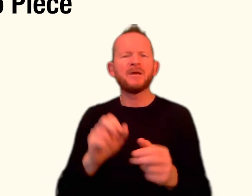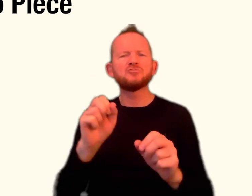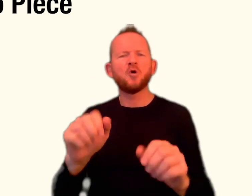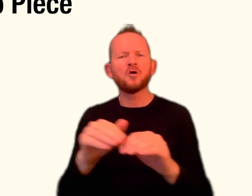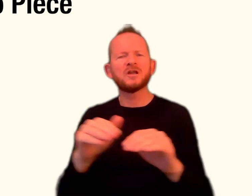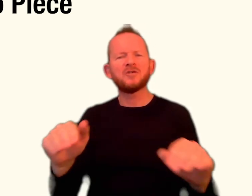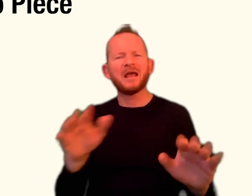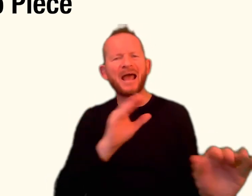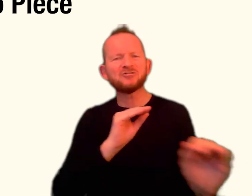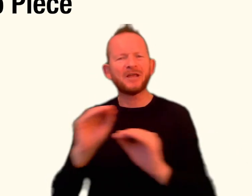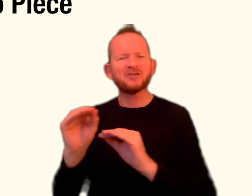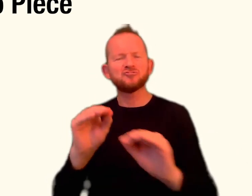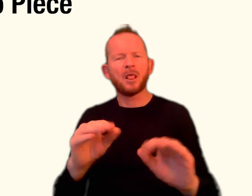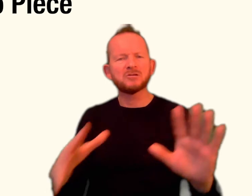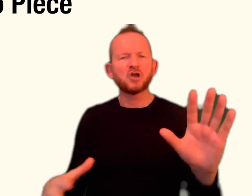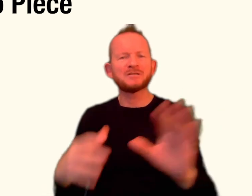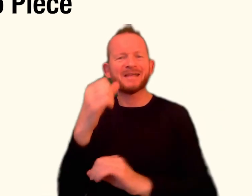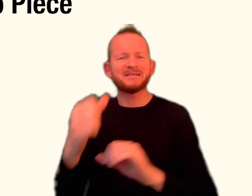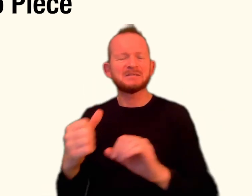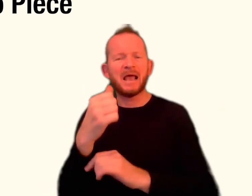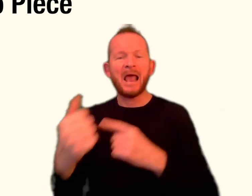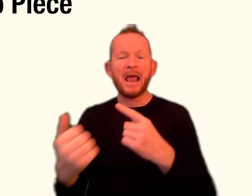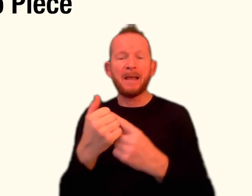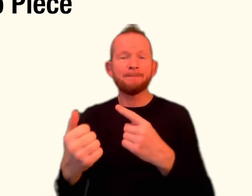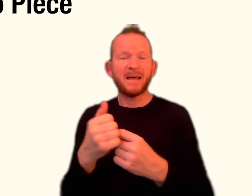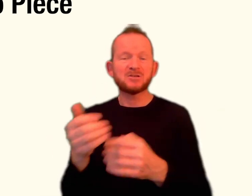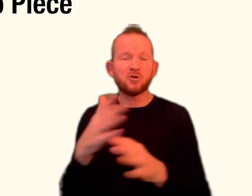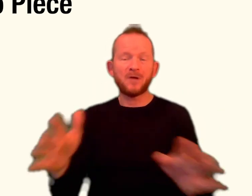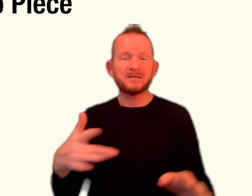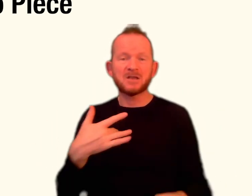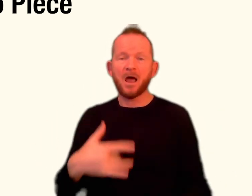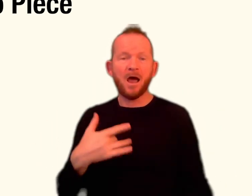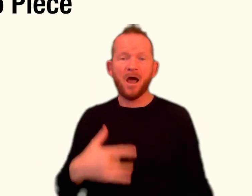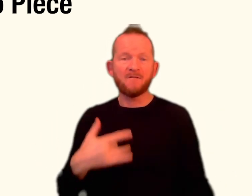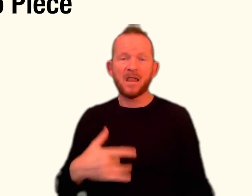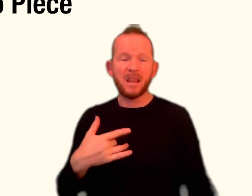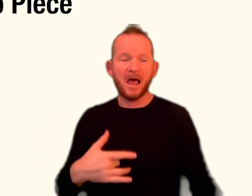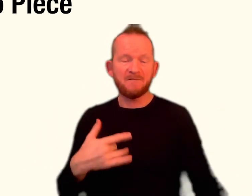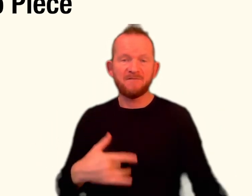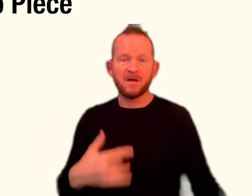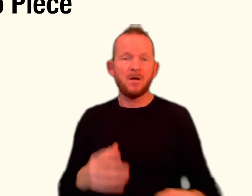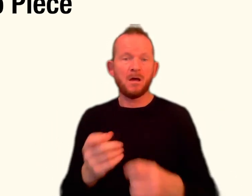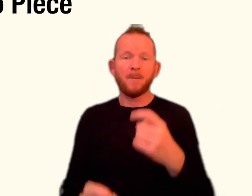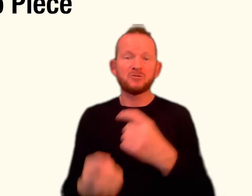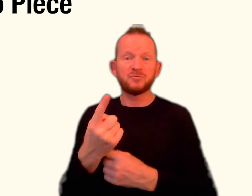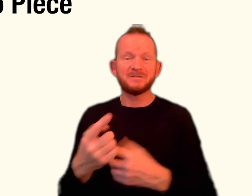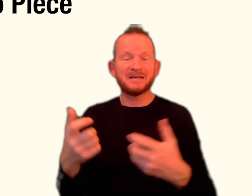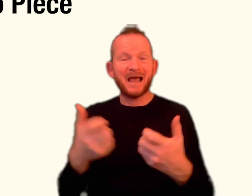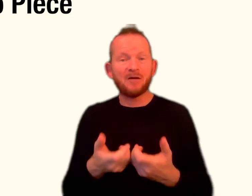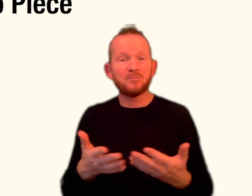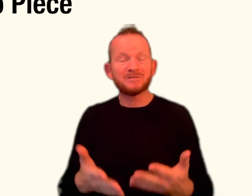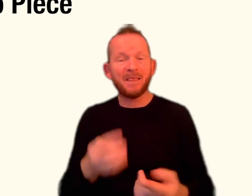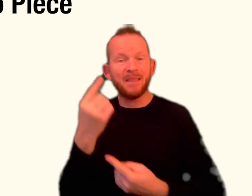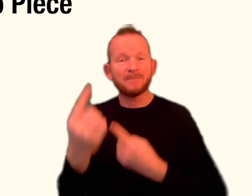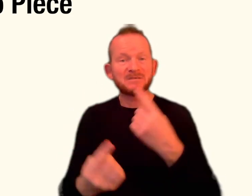of educational success, which impacts on the rest of life about opportunities and how they present themselves